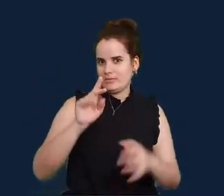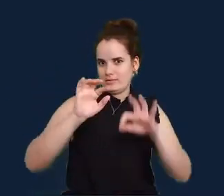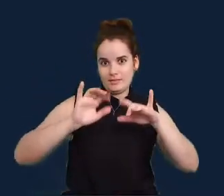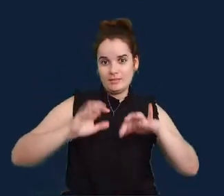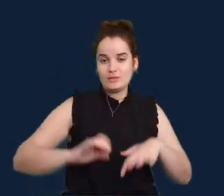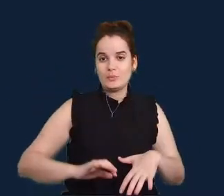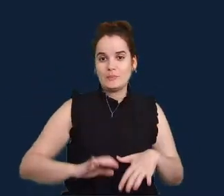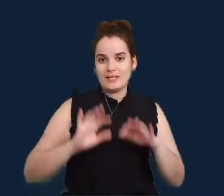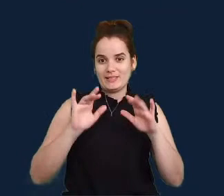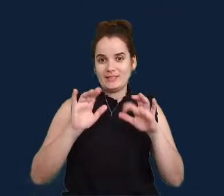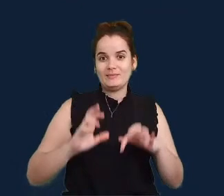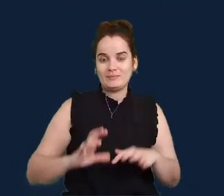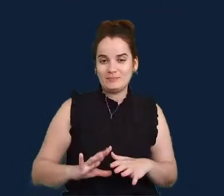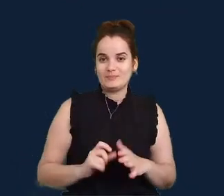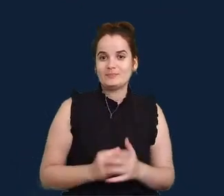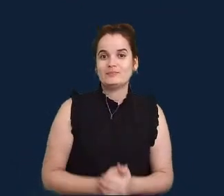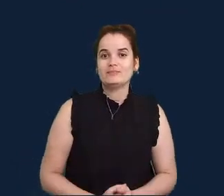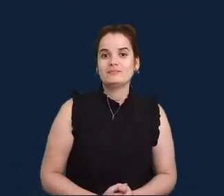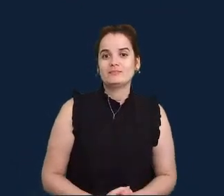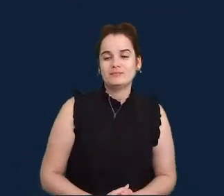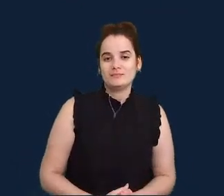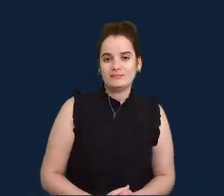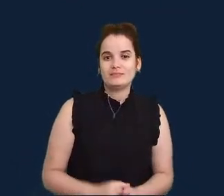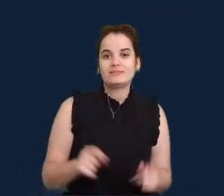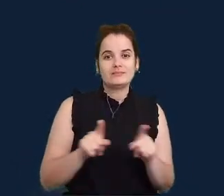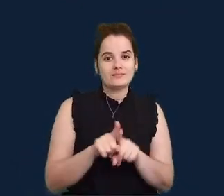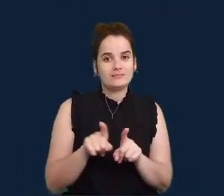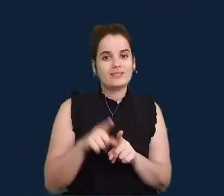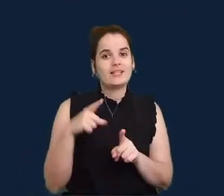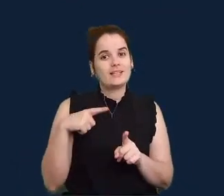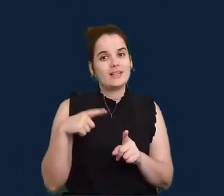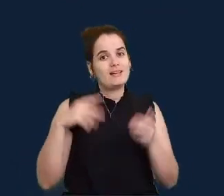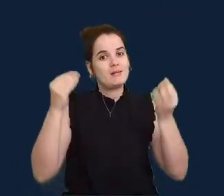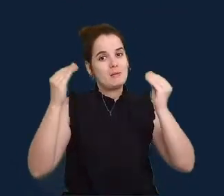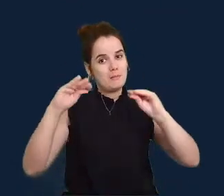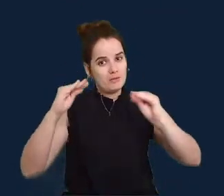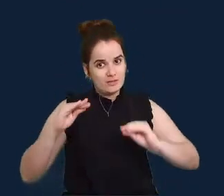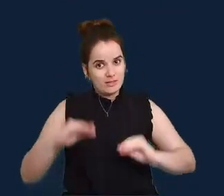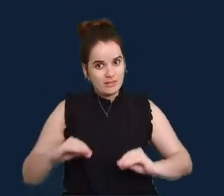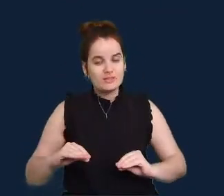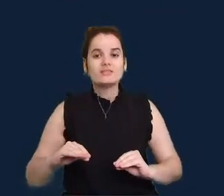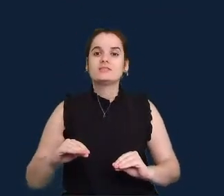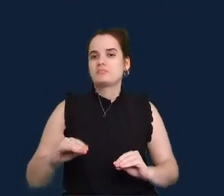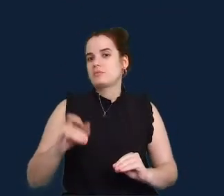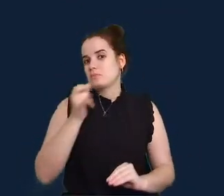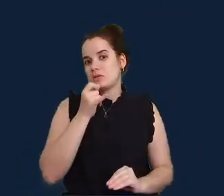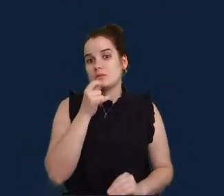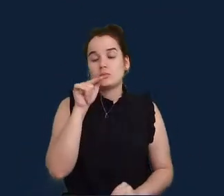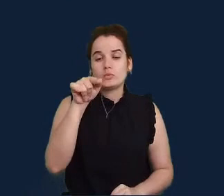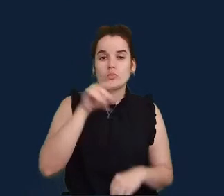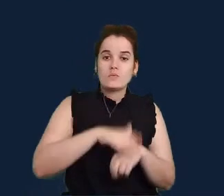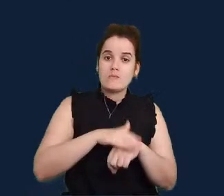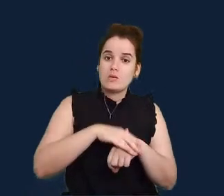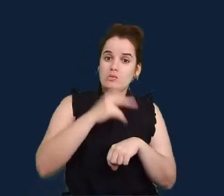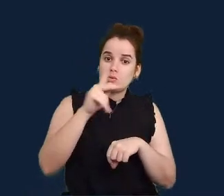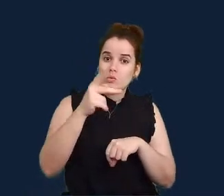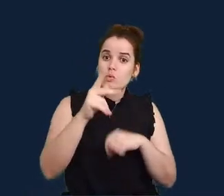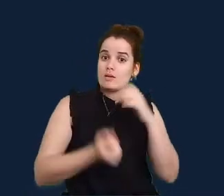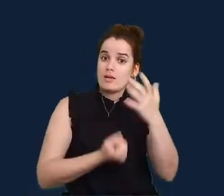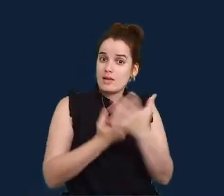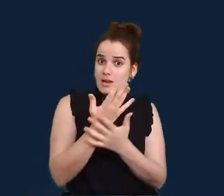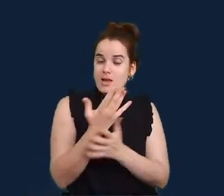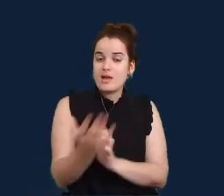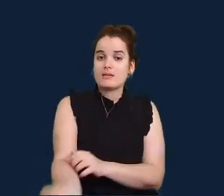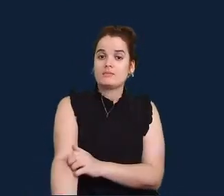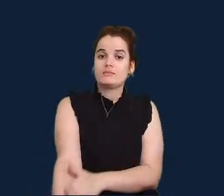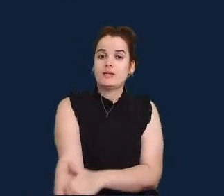would you recreate say for example the Apple activity rings in D3 and make it accessible, so stuff